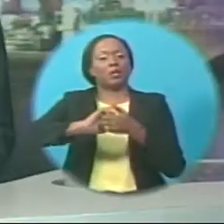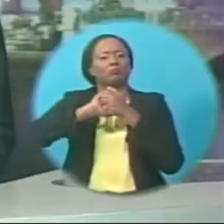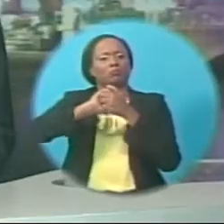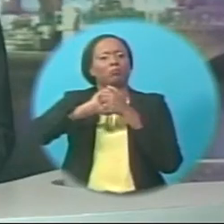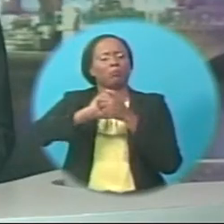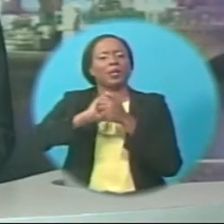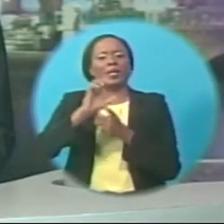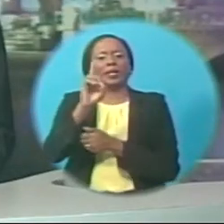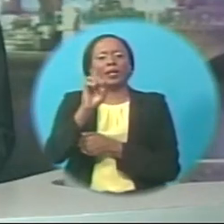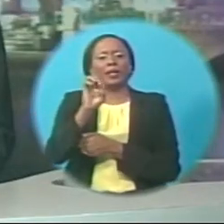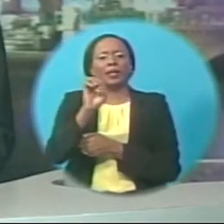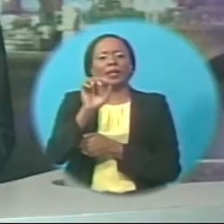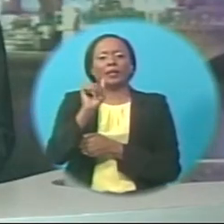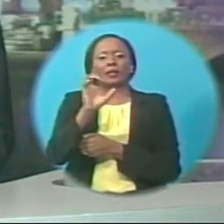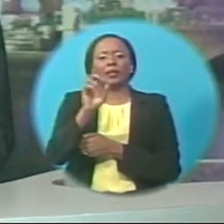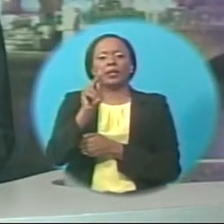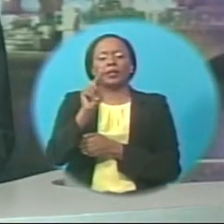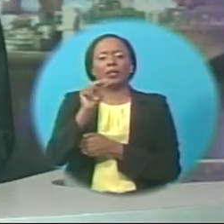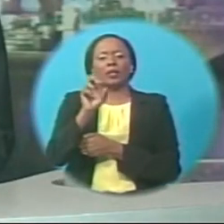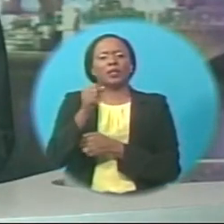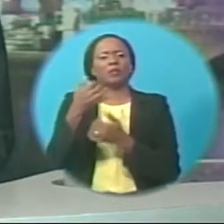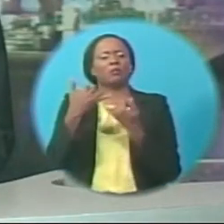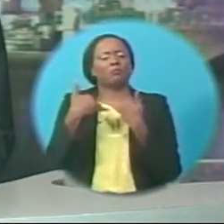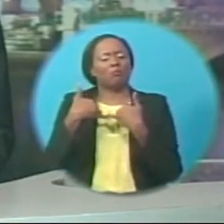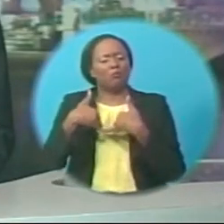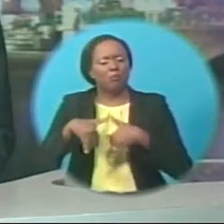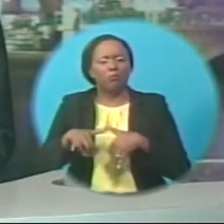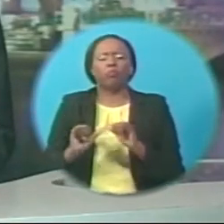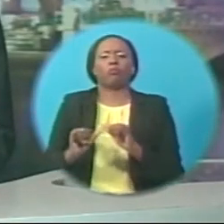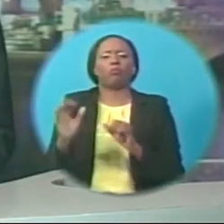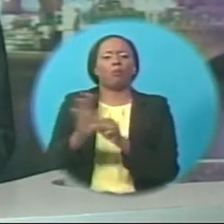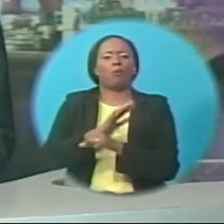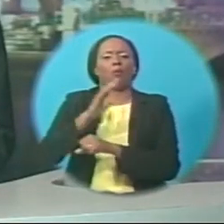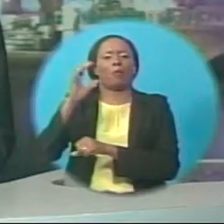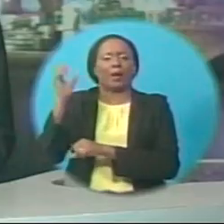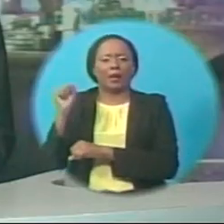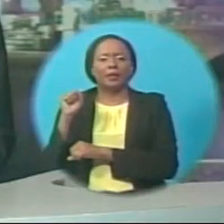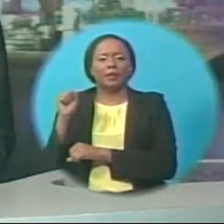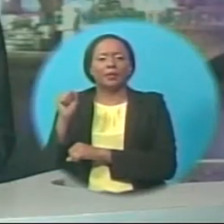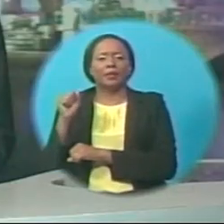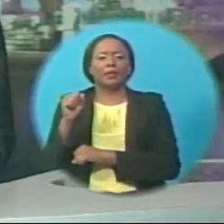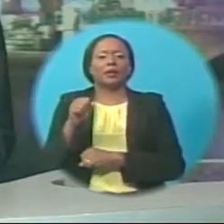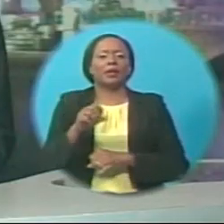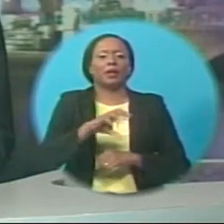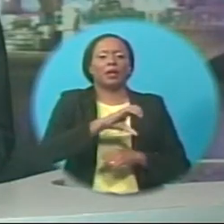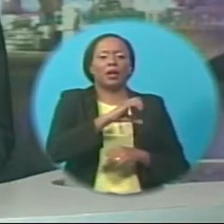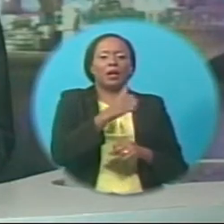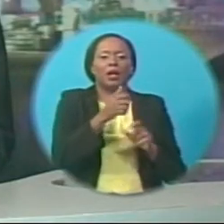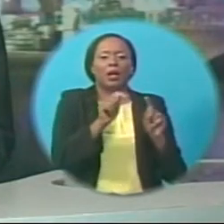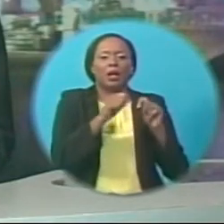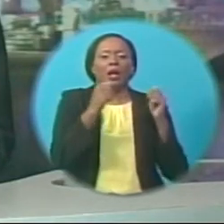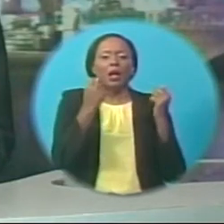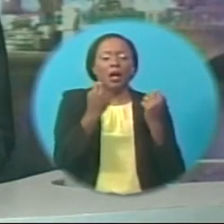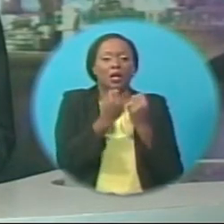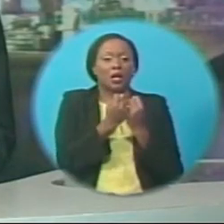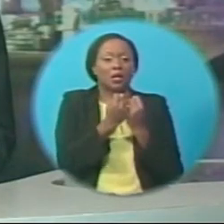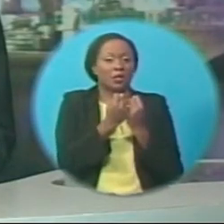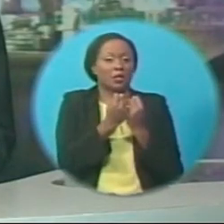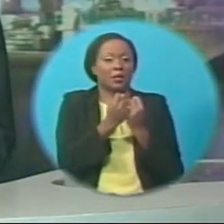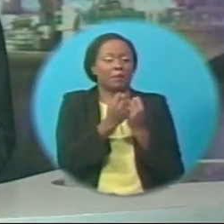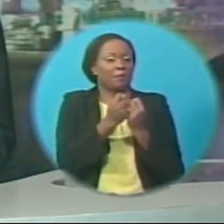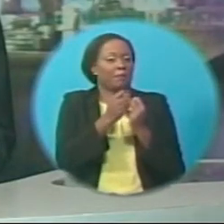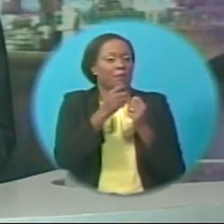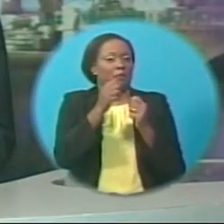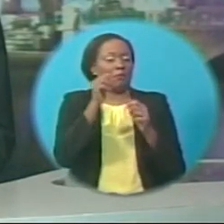are yet to lose, while debutants All-Stars are yet to win. This in the 2016 Goddard's Enterprises